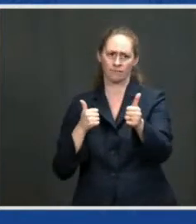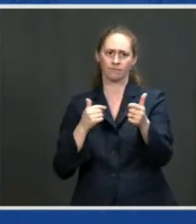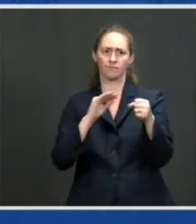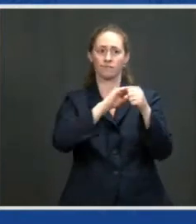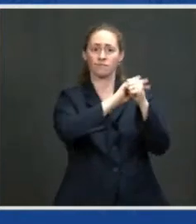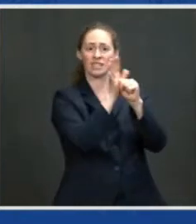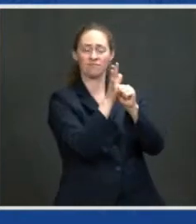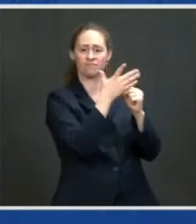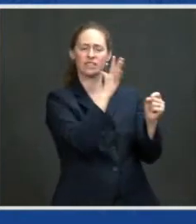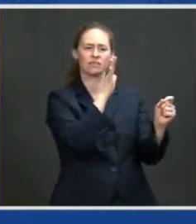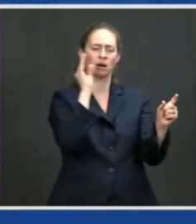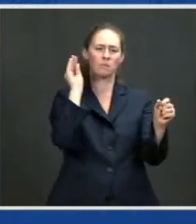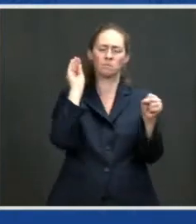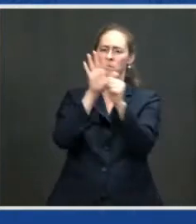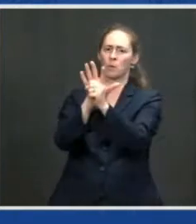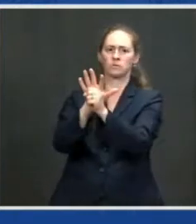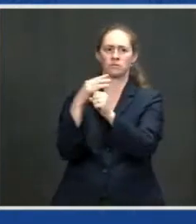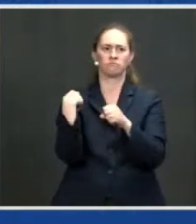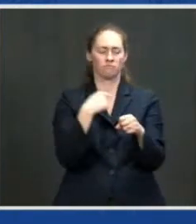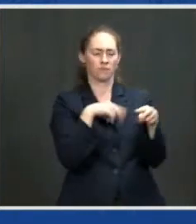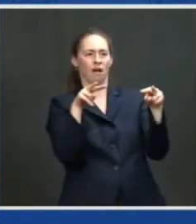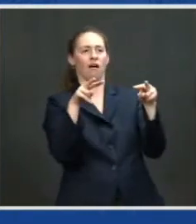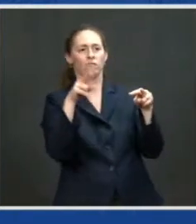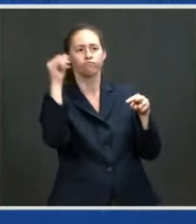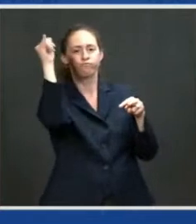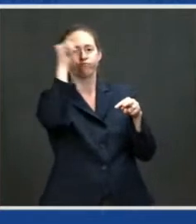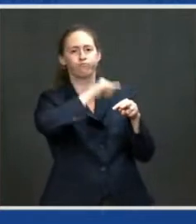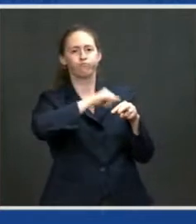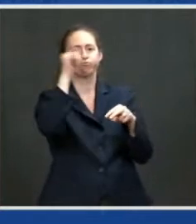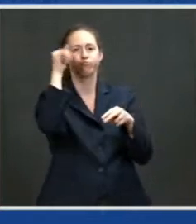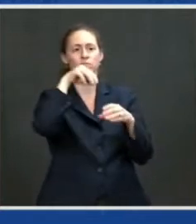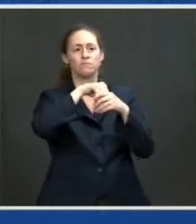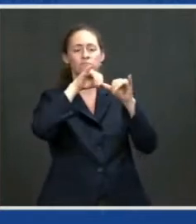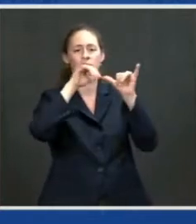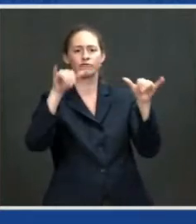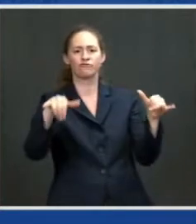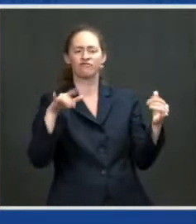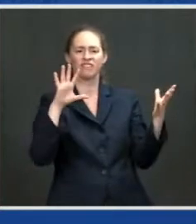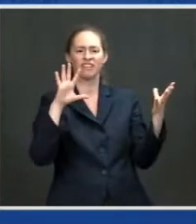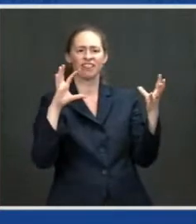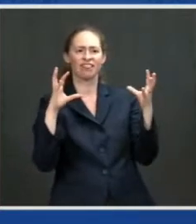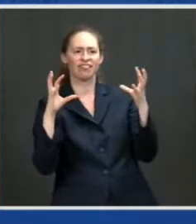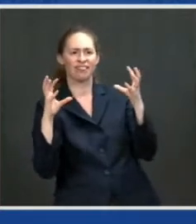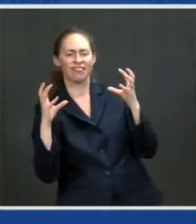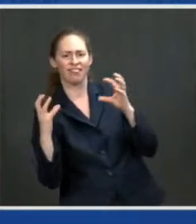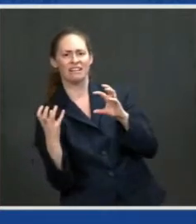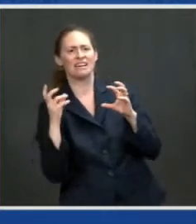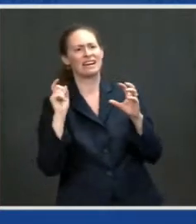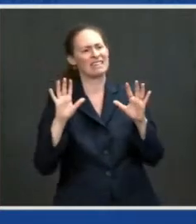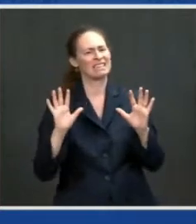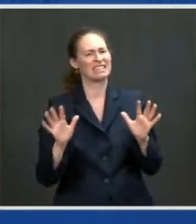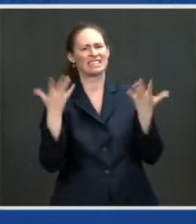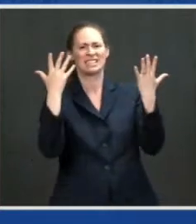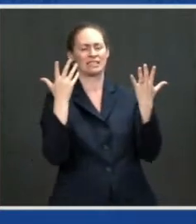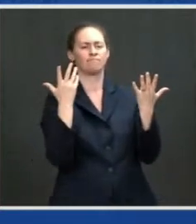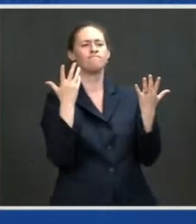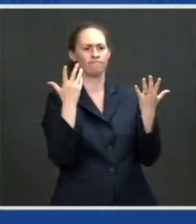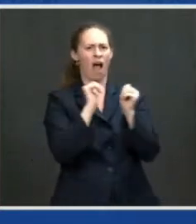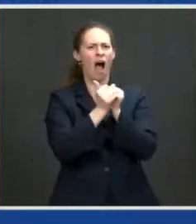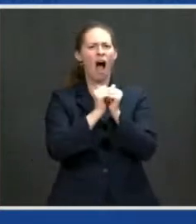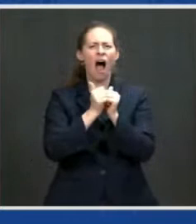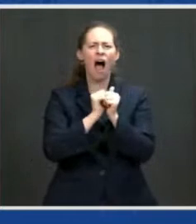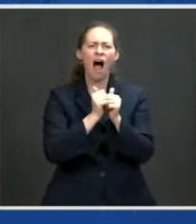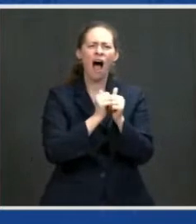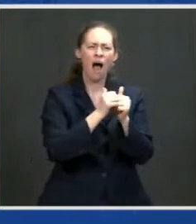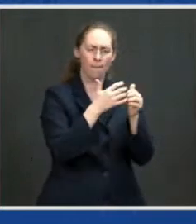the foundation of this country and the working people of this country. That's why I proposed the American Jobs Plan and the Americans Family